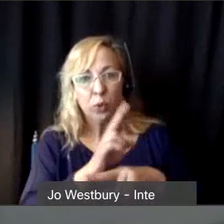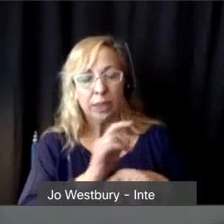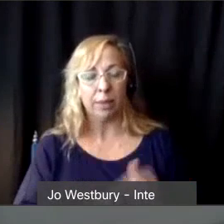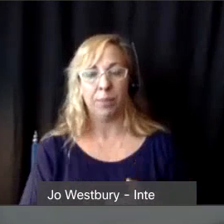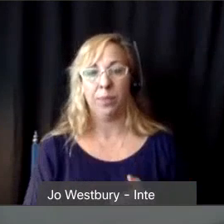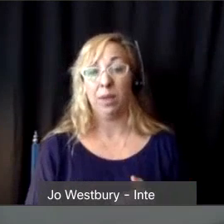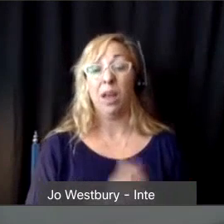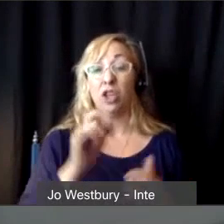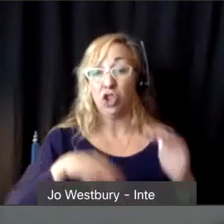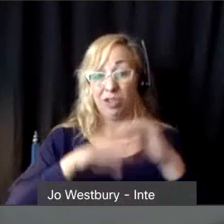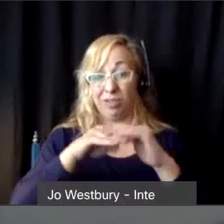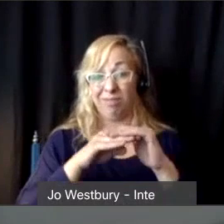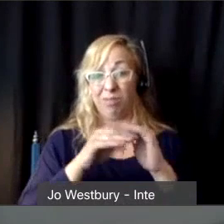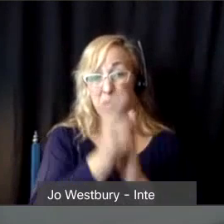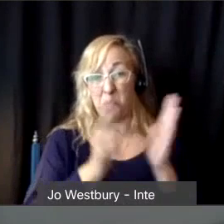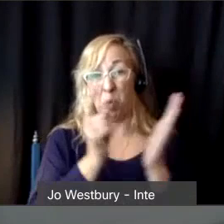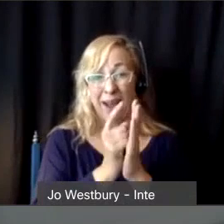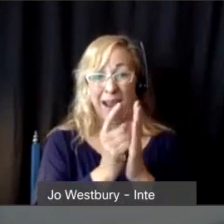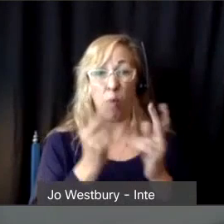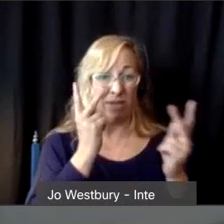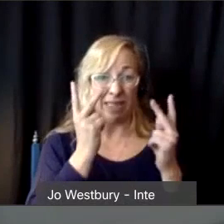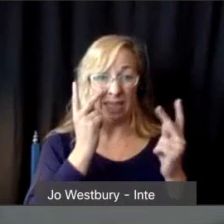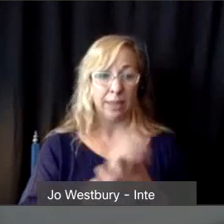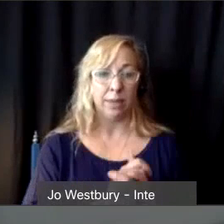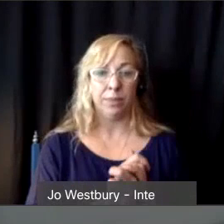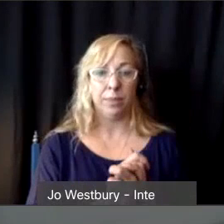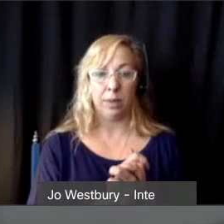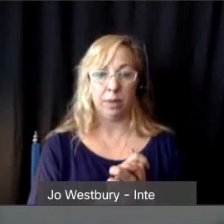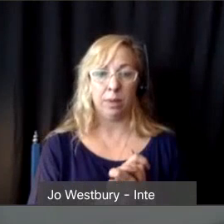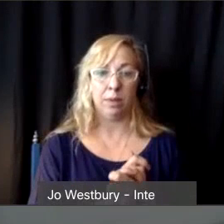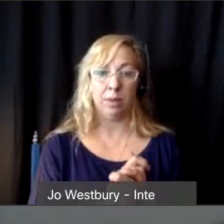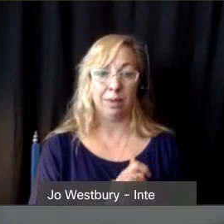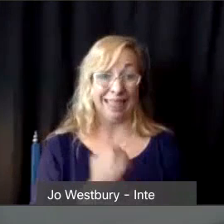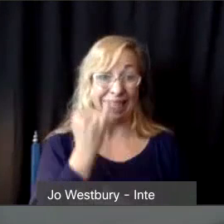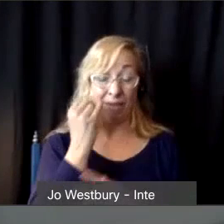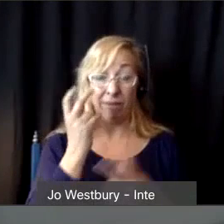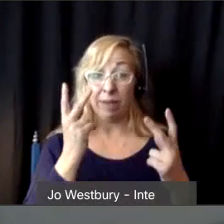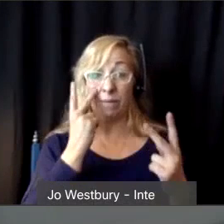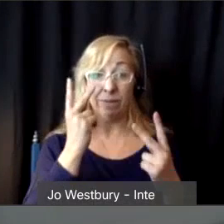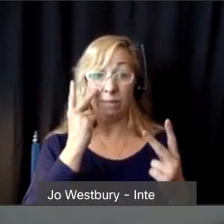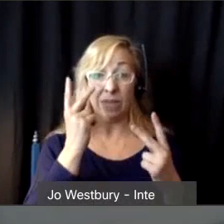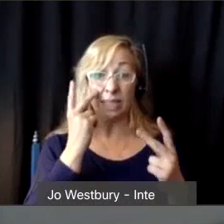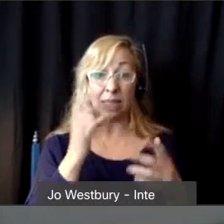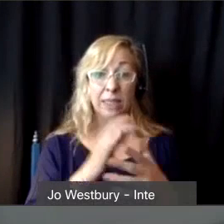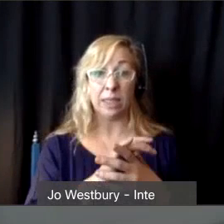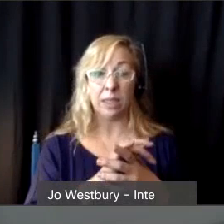hour. If the visit occurs in a person's room, it's important that just that person be there, not their